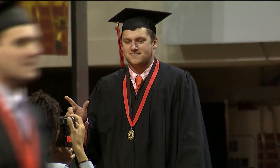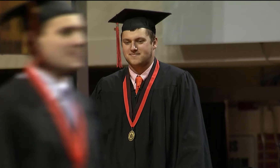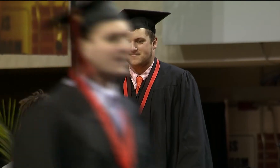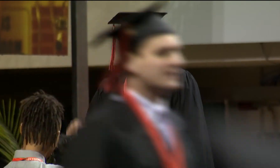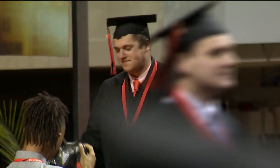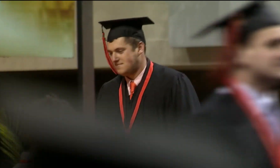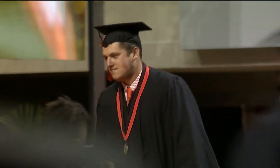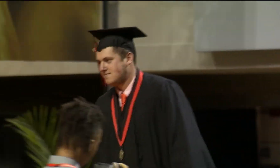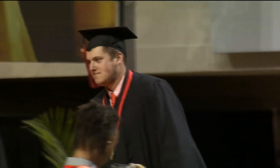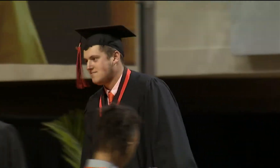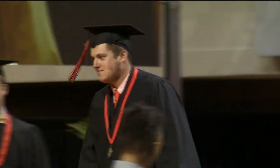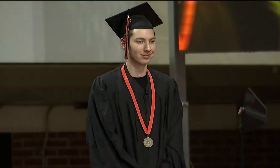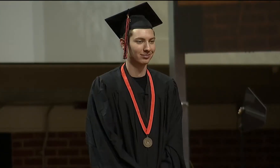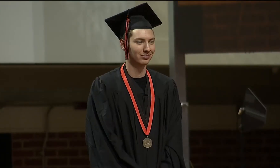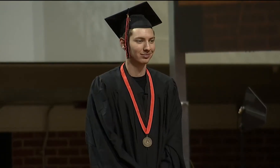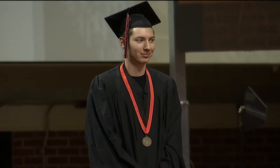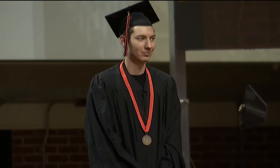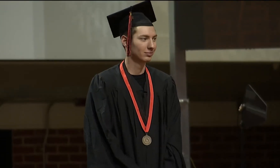Kyle Harding.